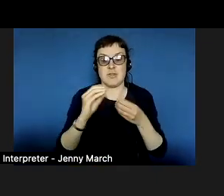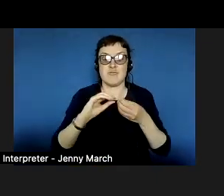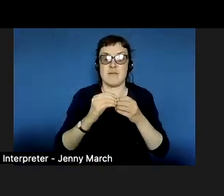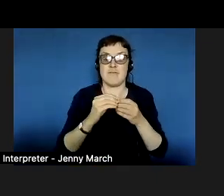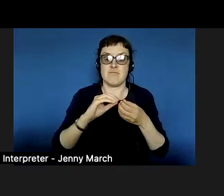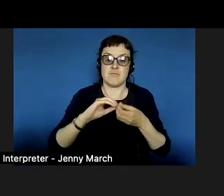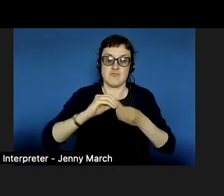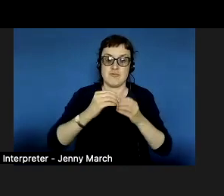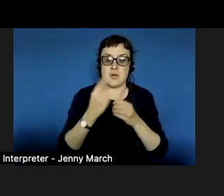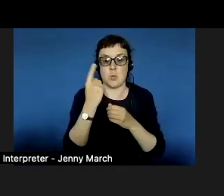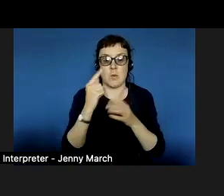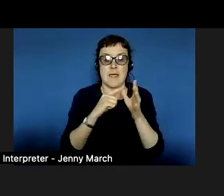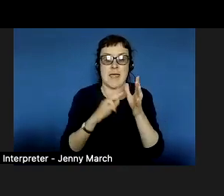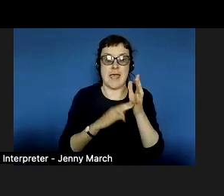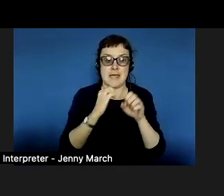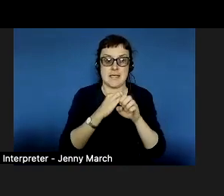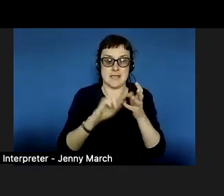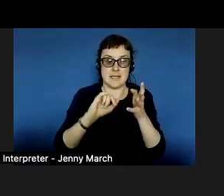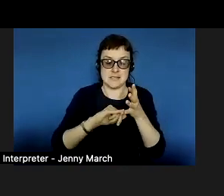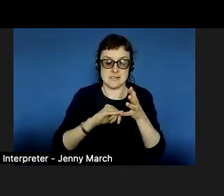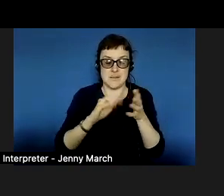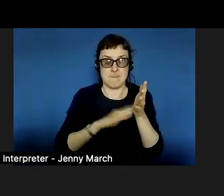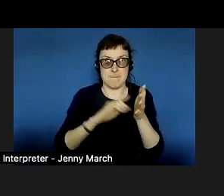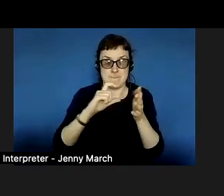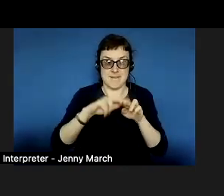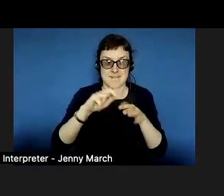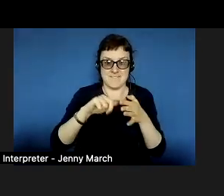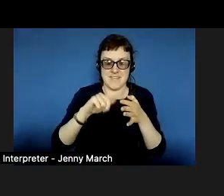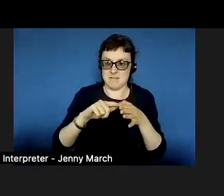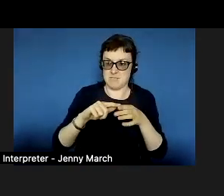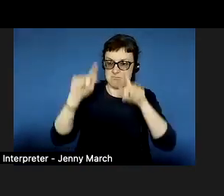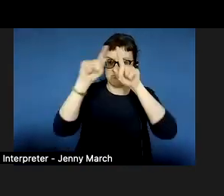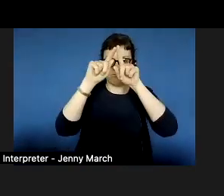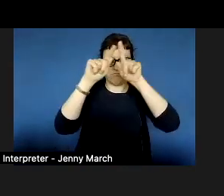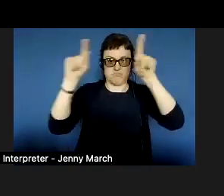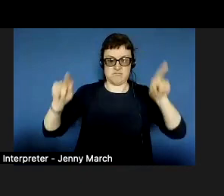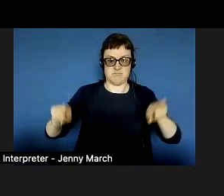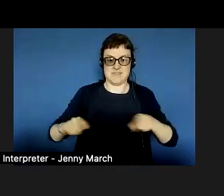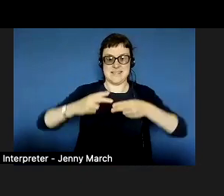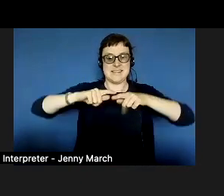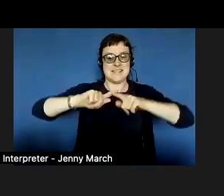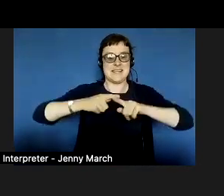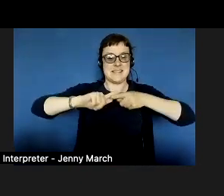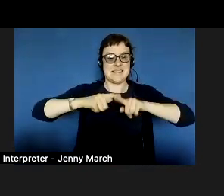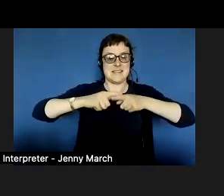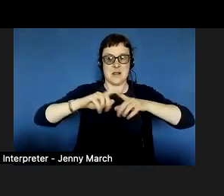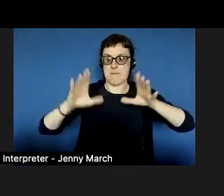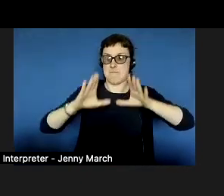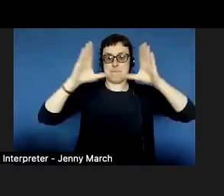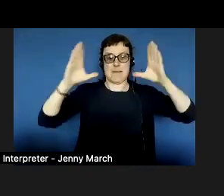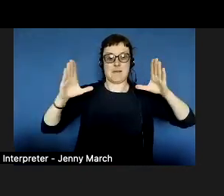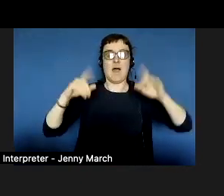McPhee. The artworks are big knitted pieces of clothing, but instead of